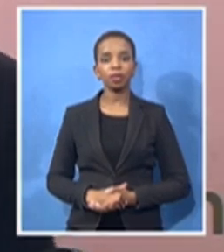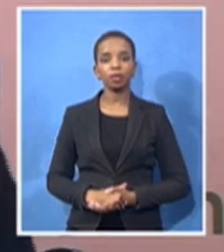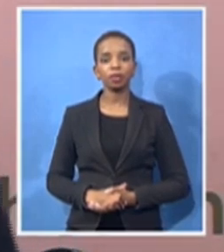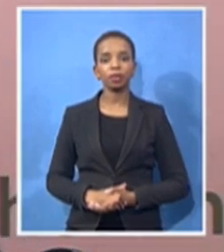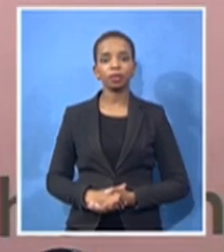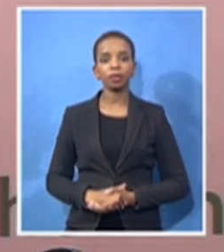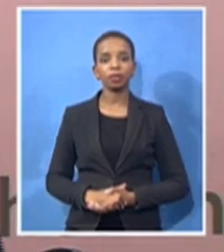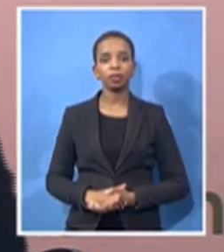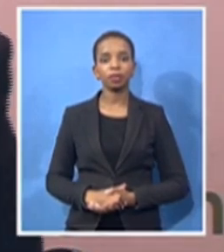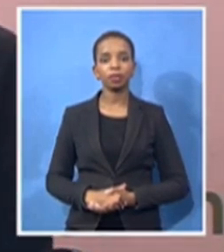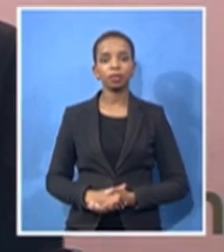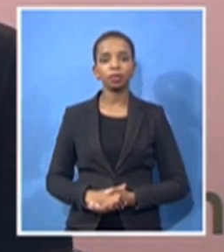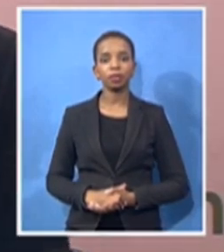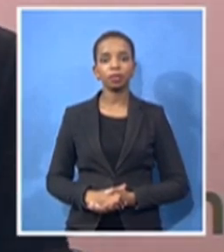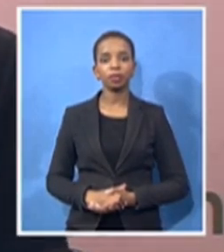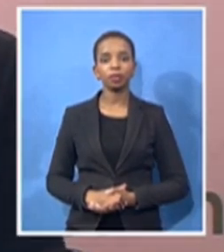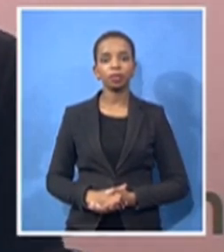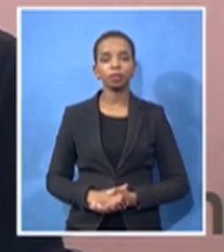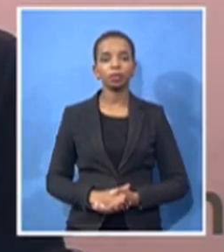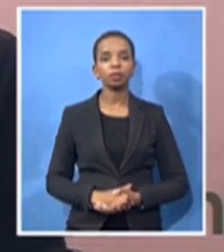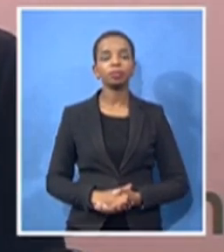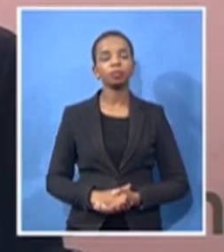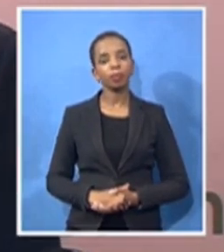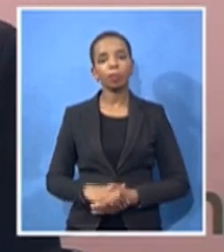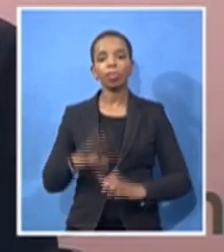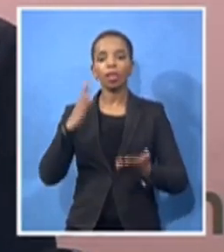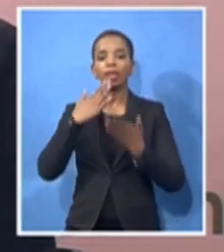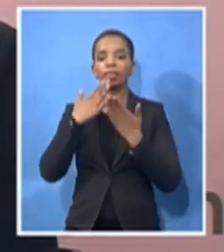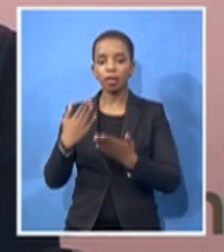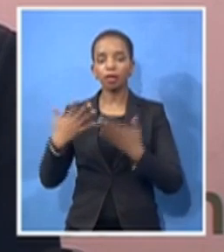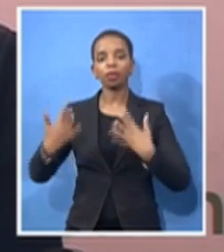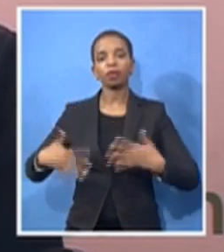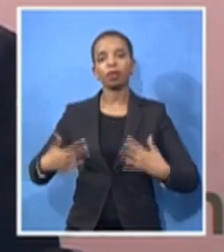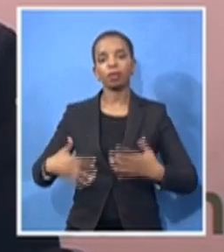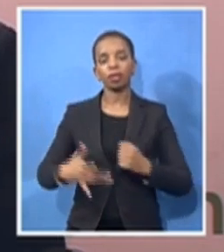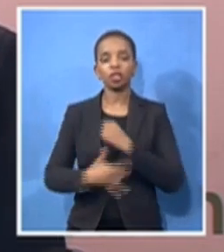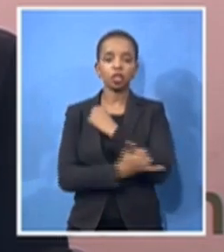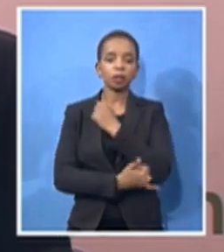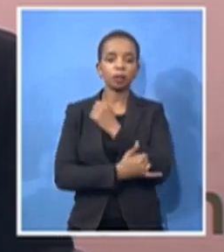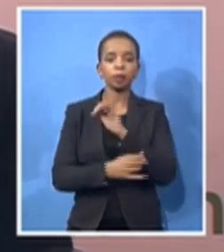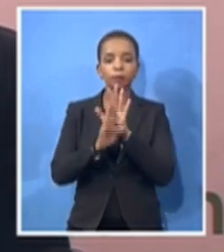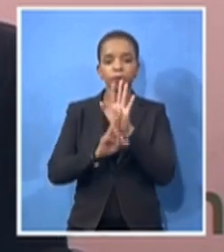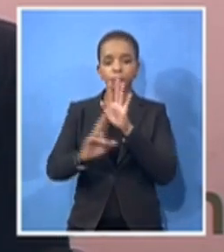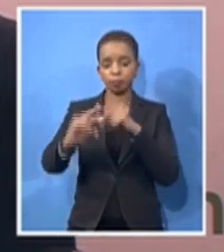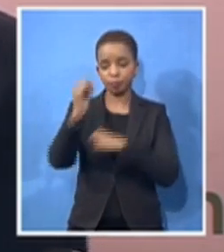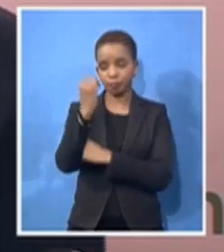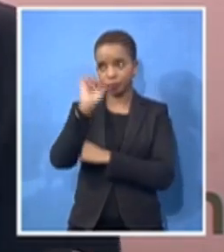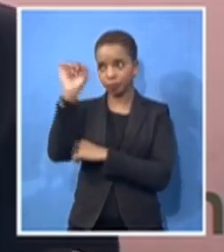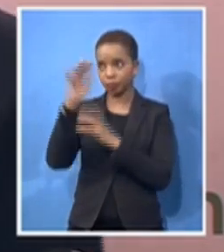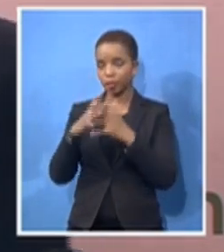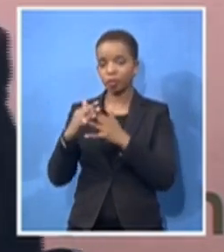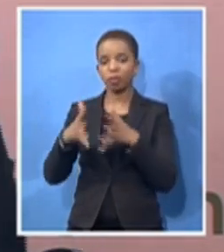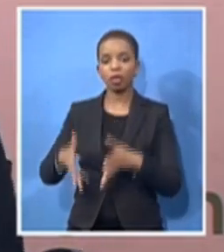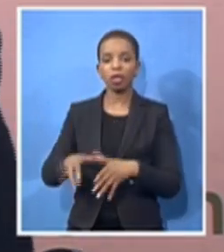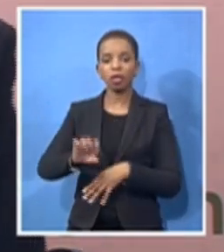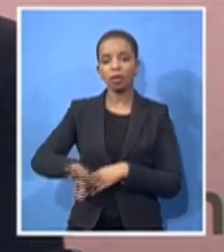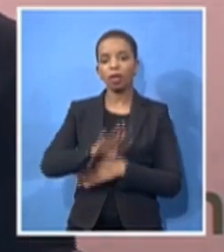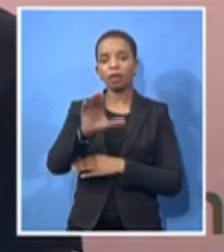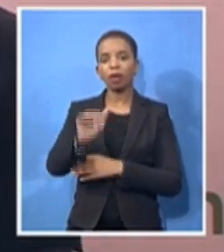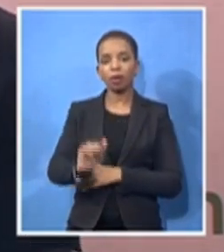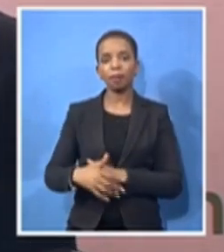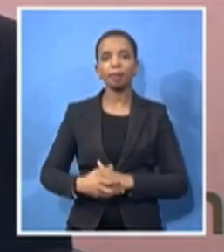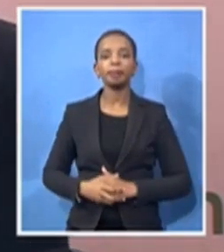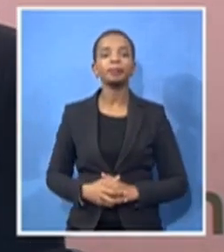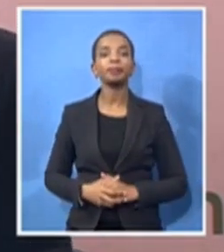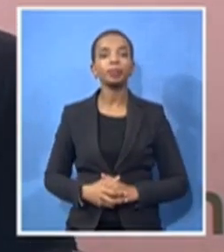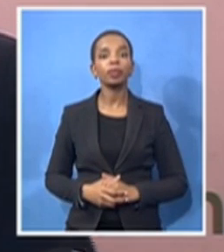Thank you very much, Ambassador Max, for the rich remarks. I'll move on to request our